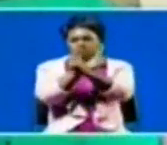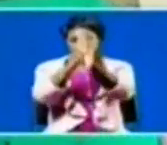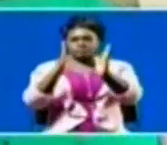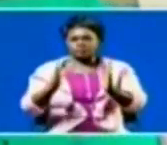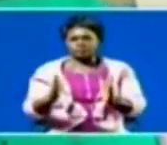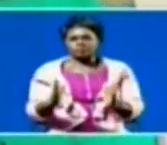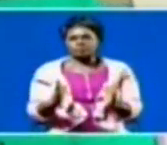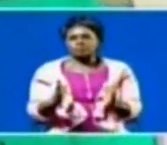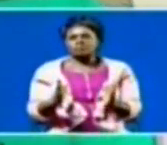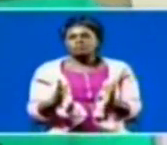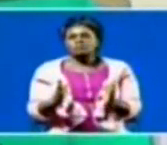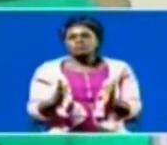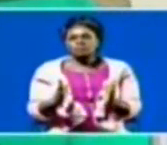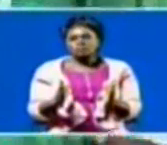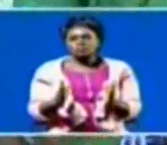defender.